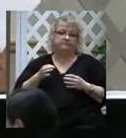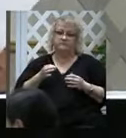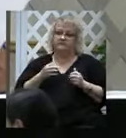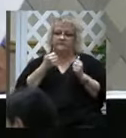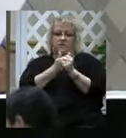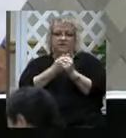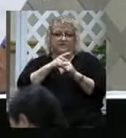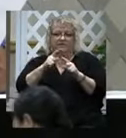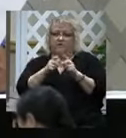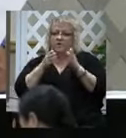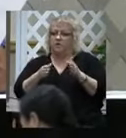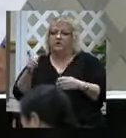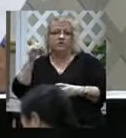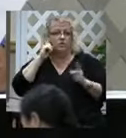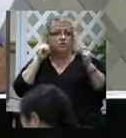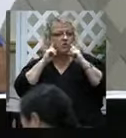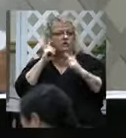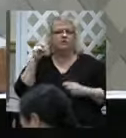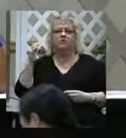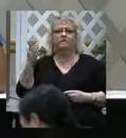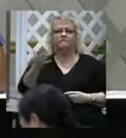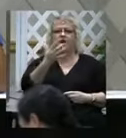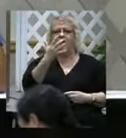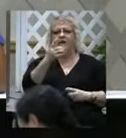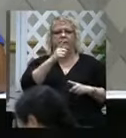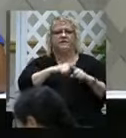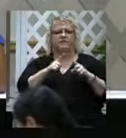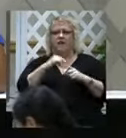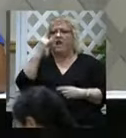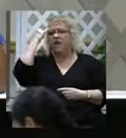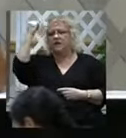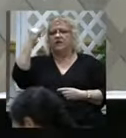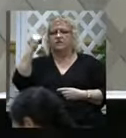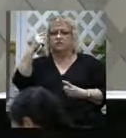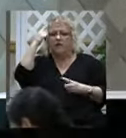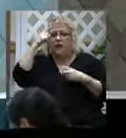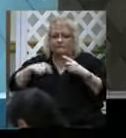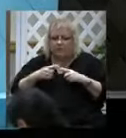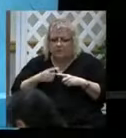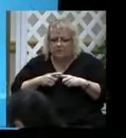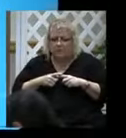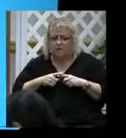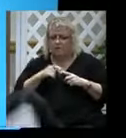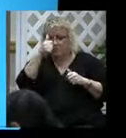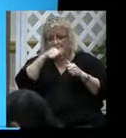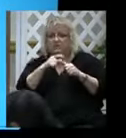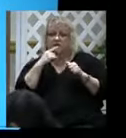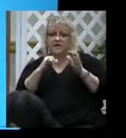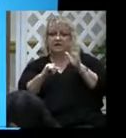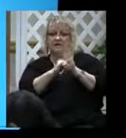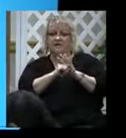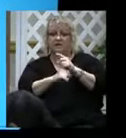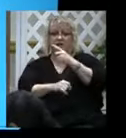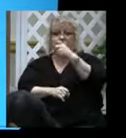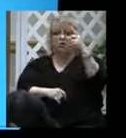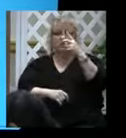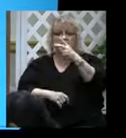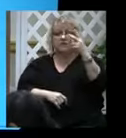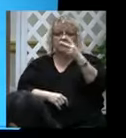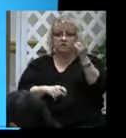I threw here about 5 different concepts for you to consider in identifying which ones you should consider going